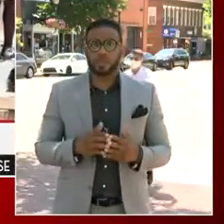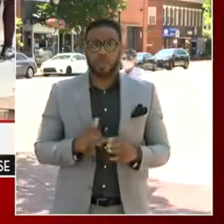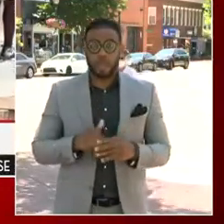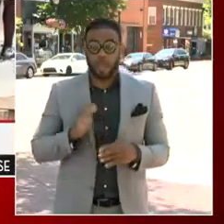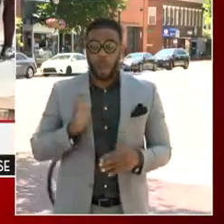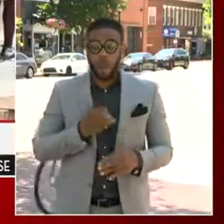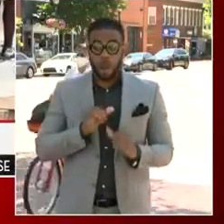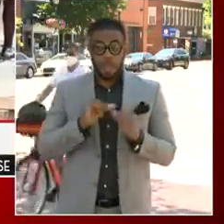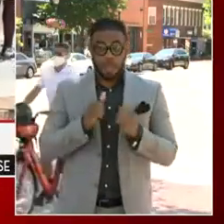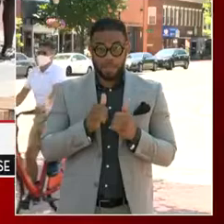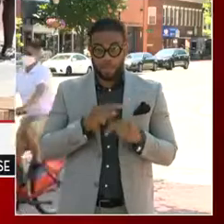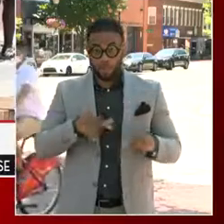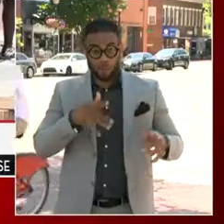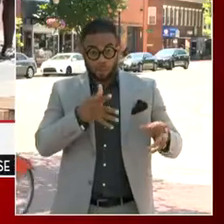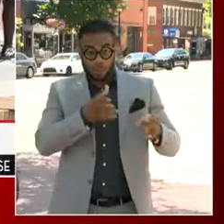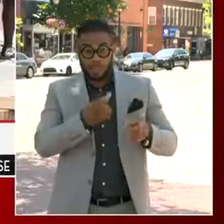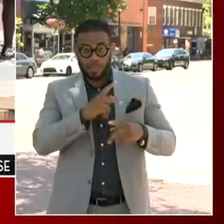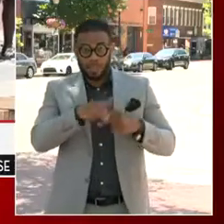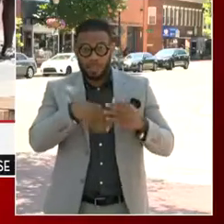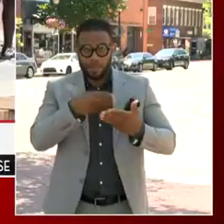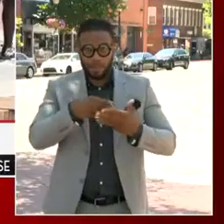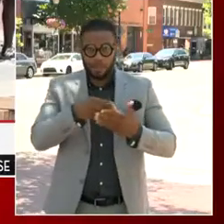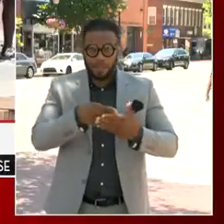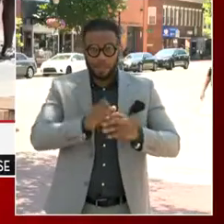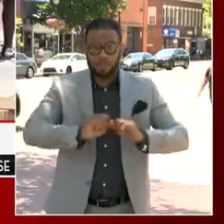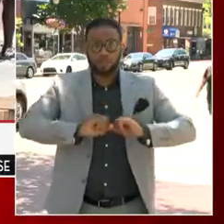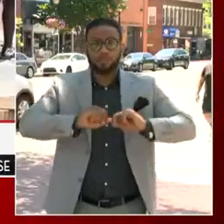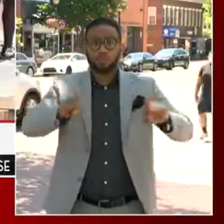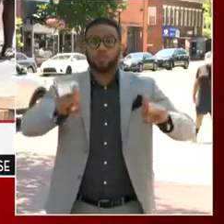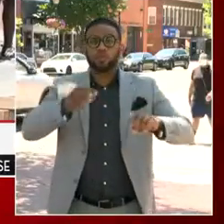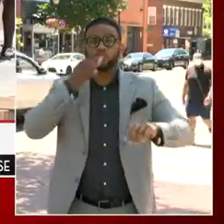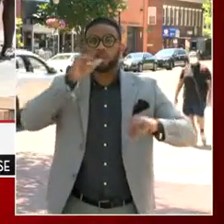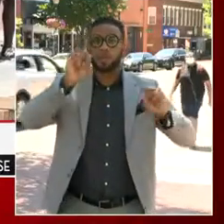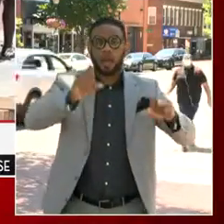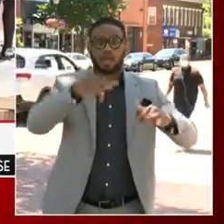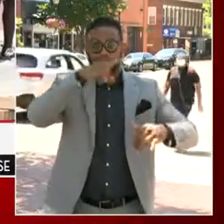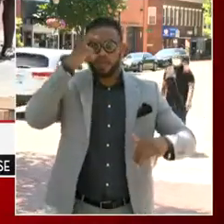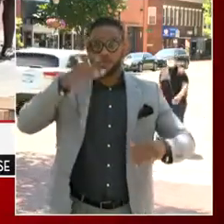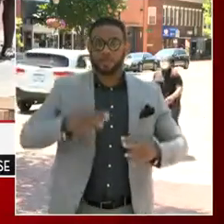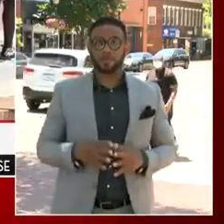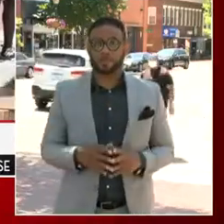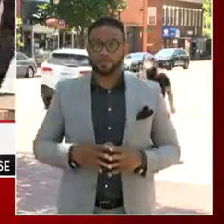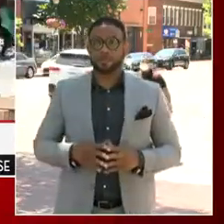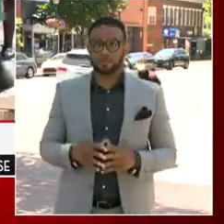our agencies will get those types of dollars out the door as soon as possible this summer.